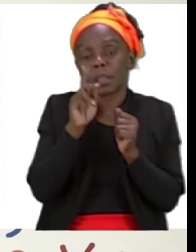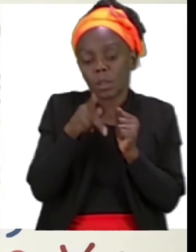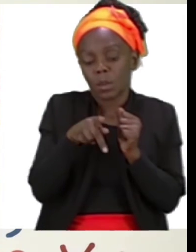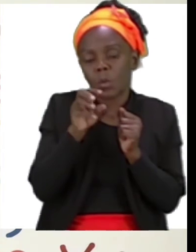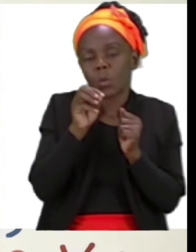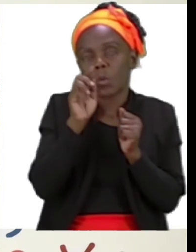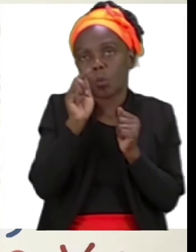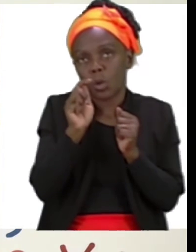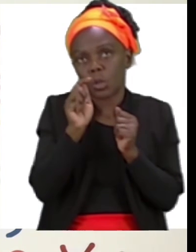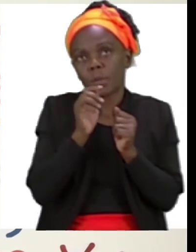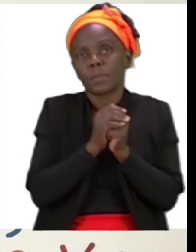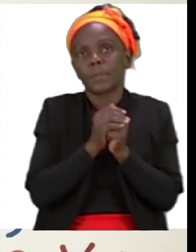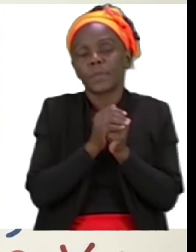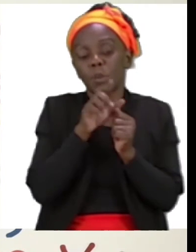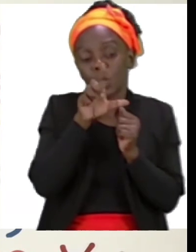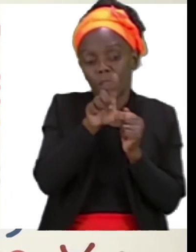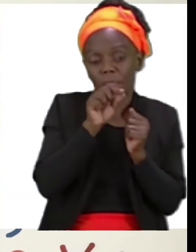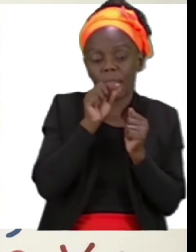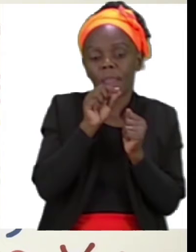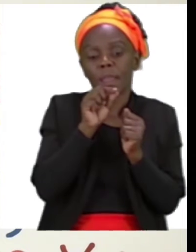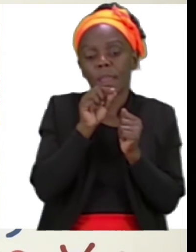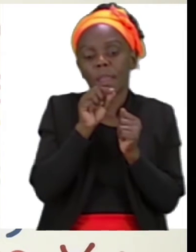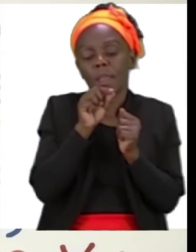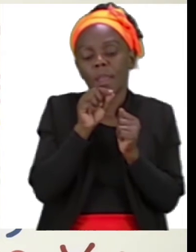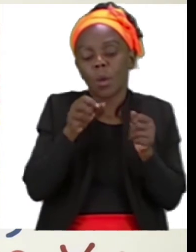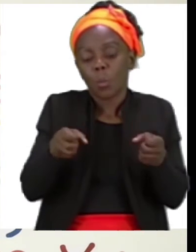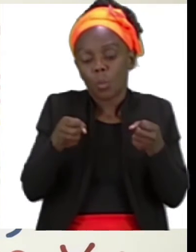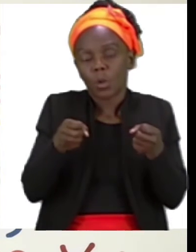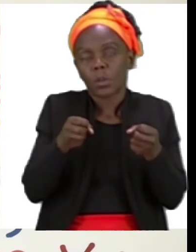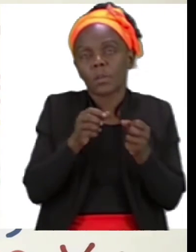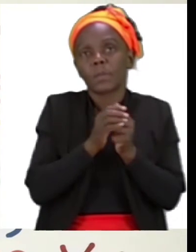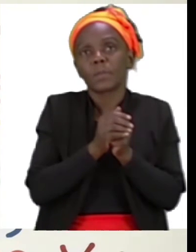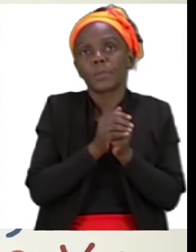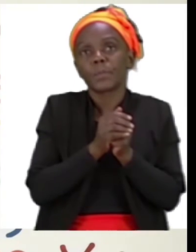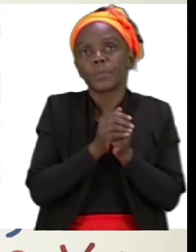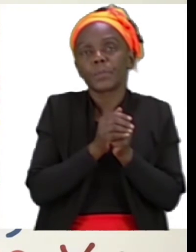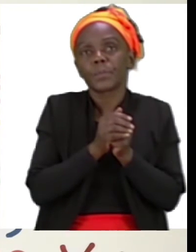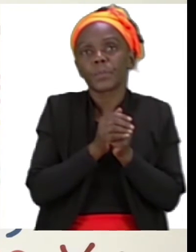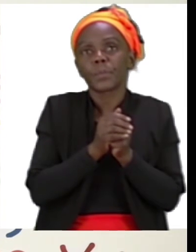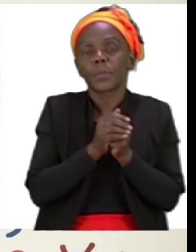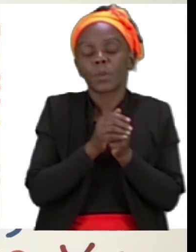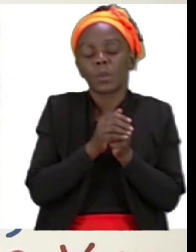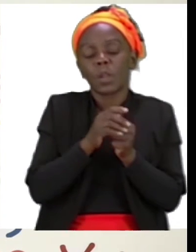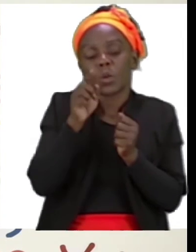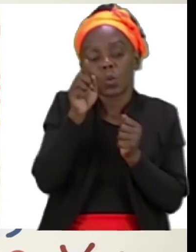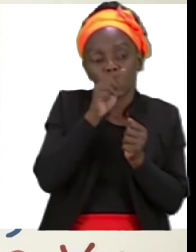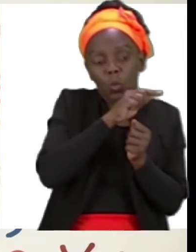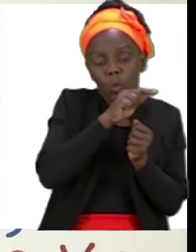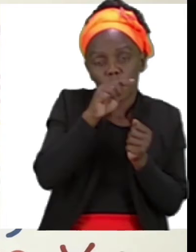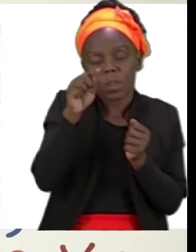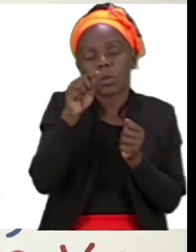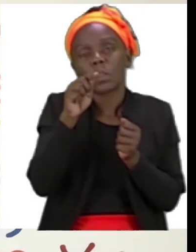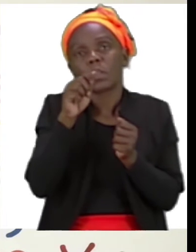Now we have 2 words, the pot. So I'm going to cross out my word pot so I don't